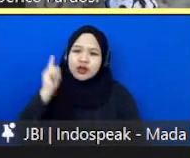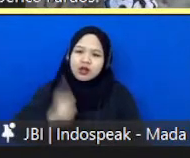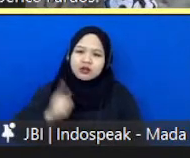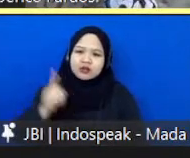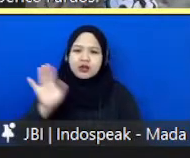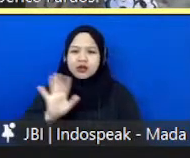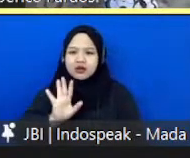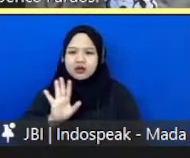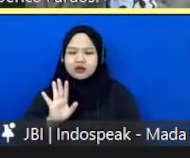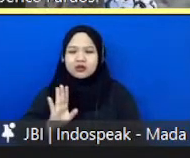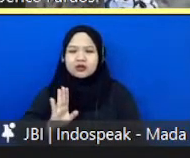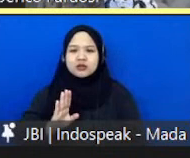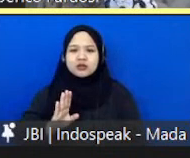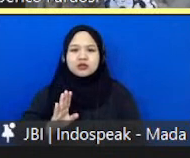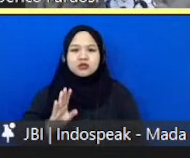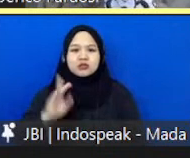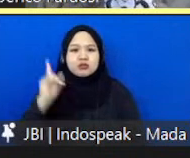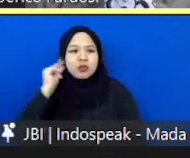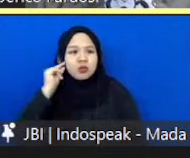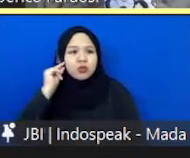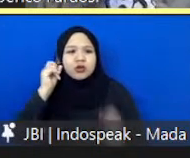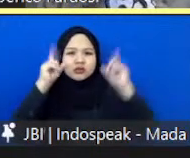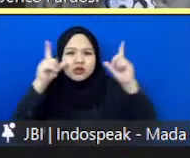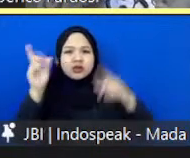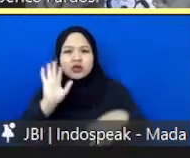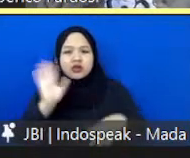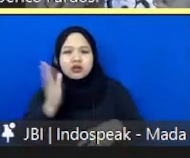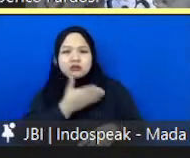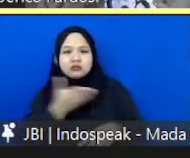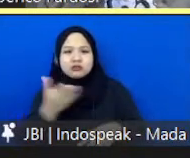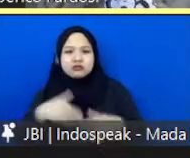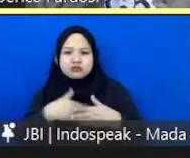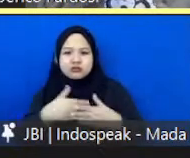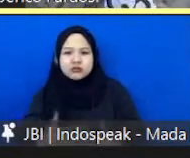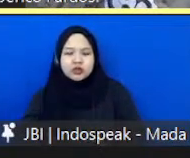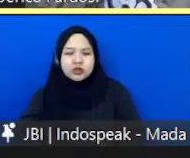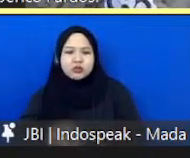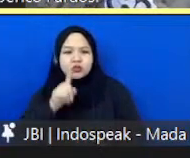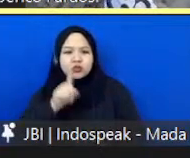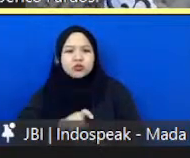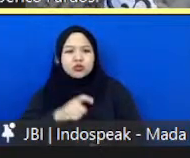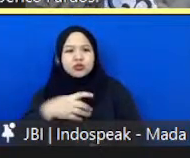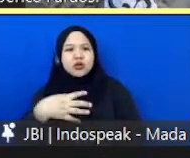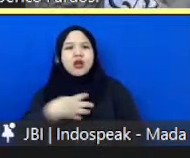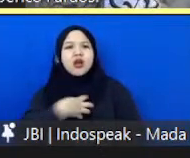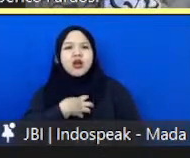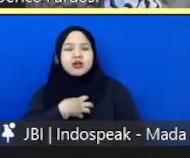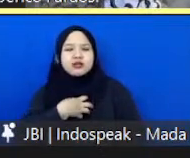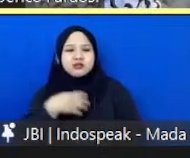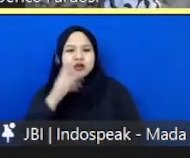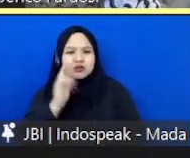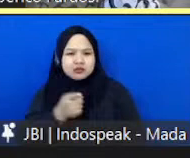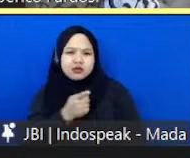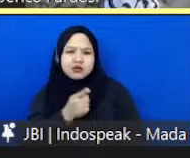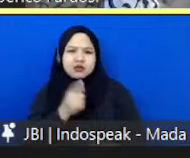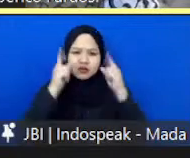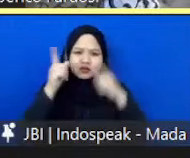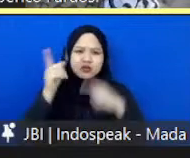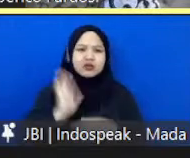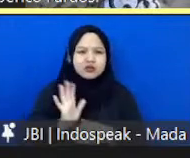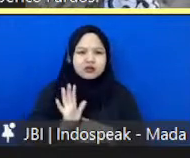now, even do women aware about their maternity care rights? Now, the graph suggests